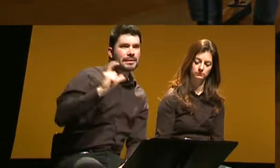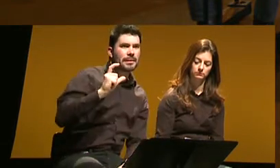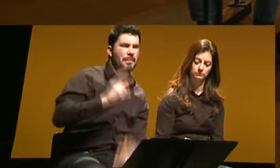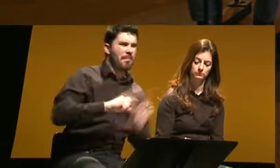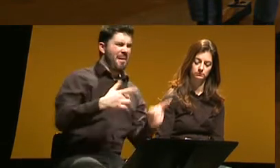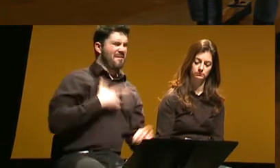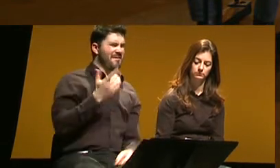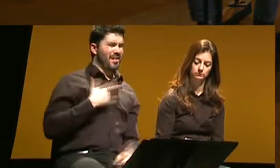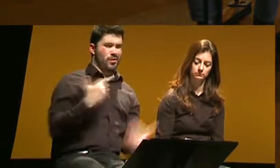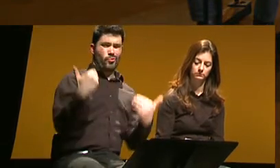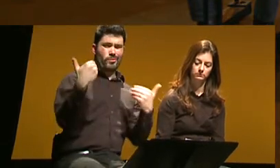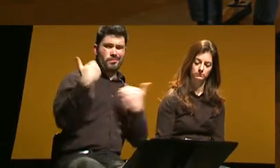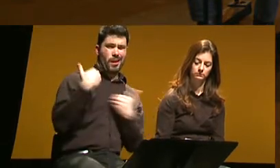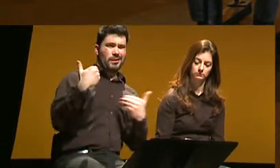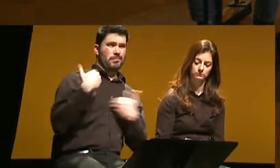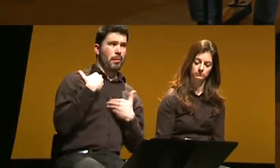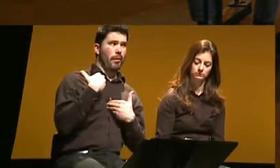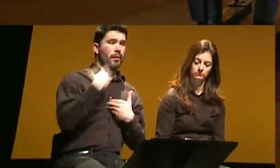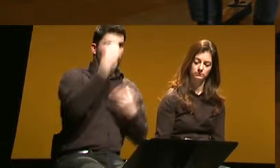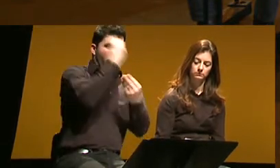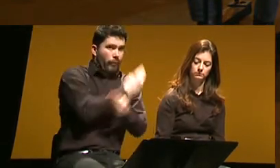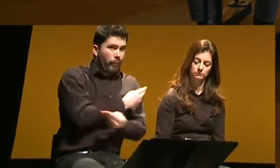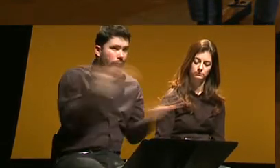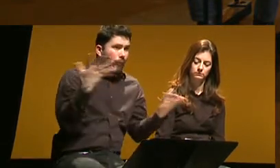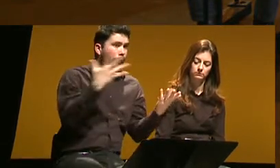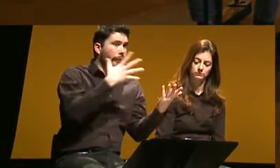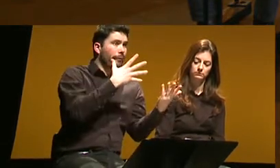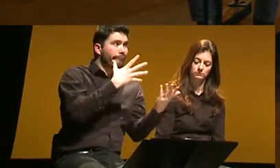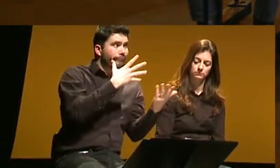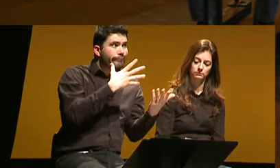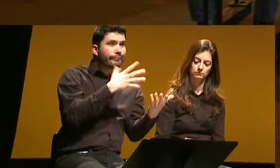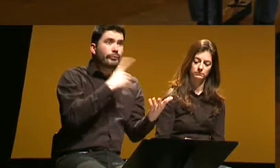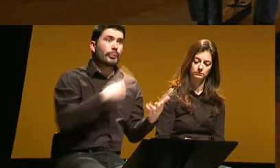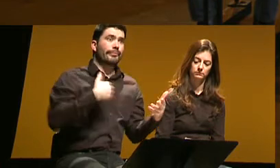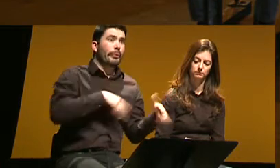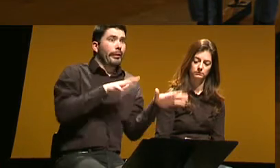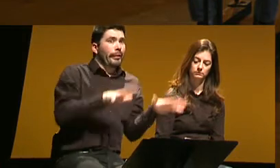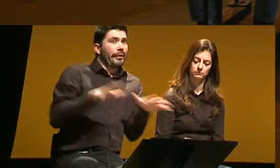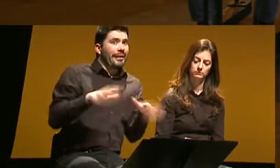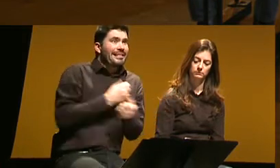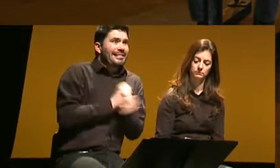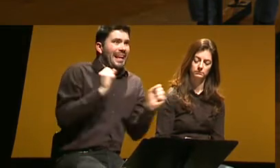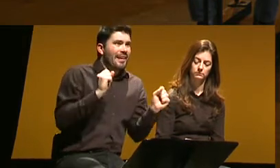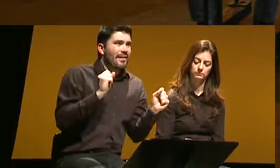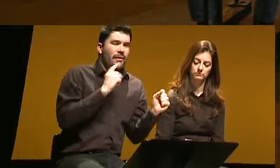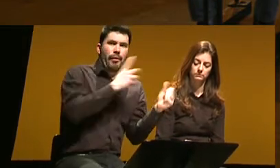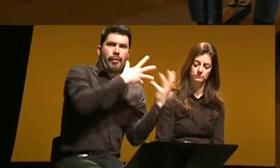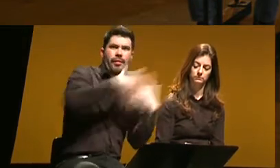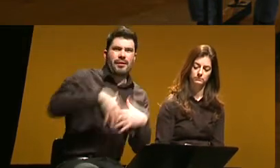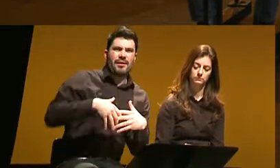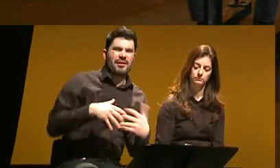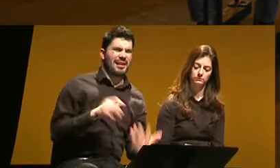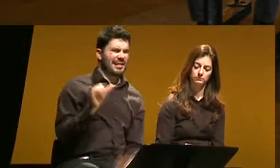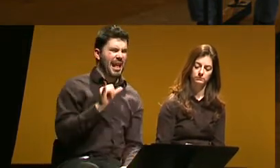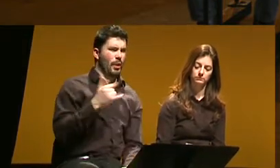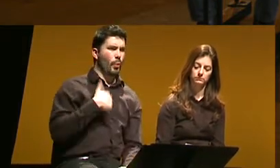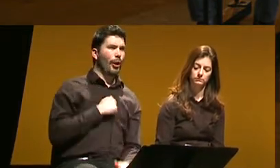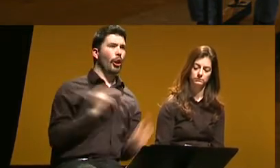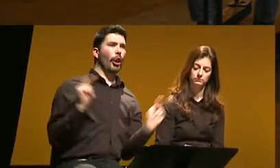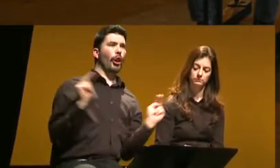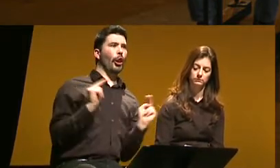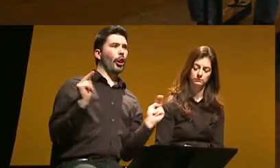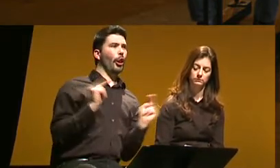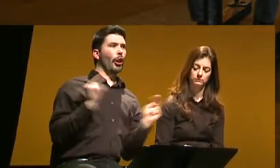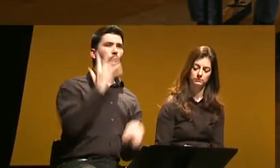job to make people feel like we are safe Muslims. Assimilated! It's like we need to be the Oreos of